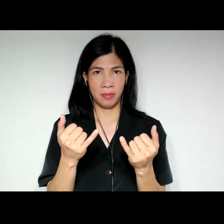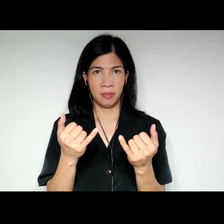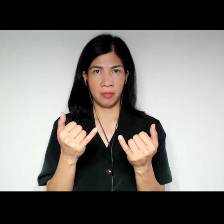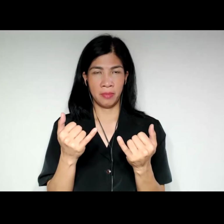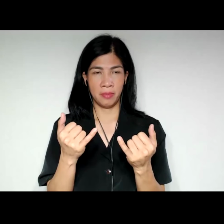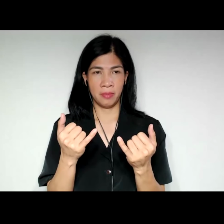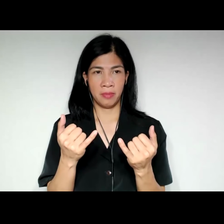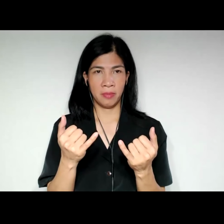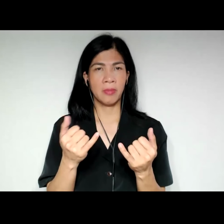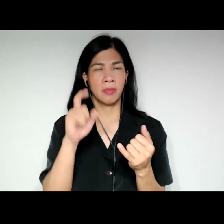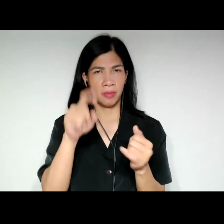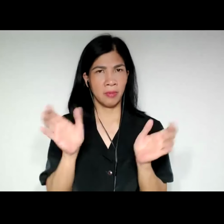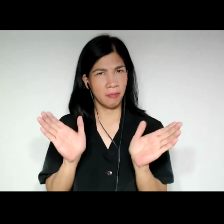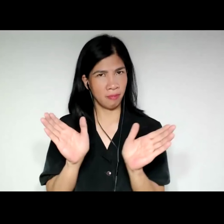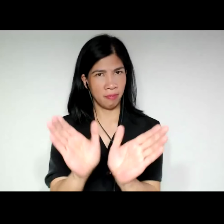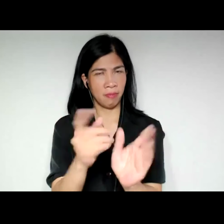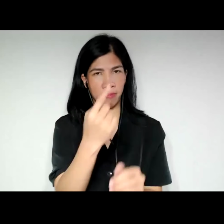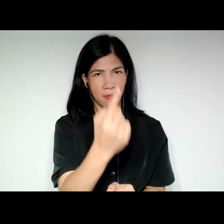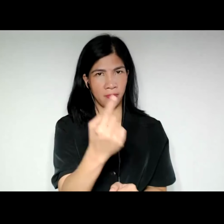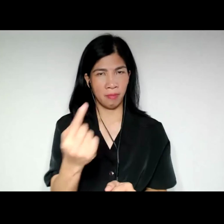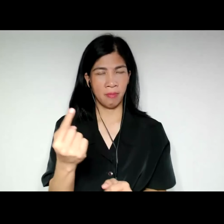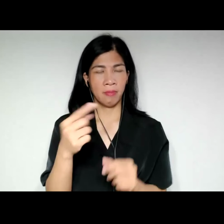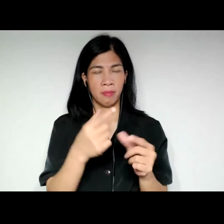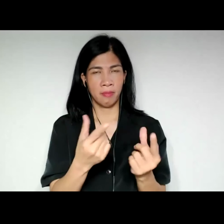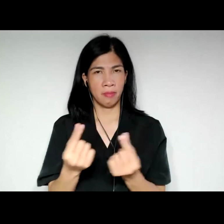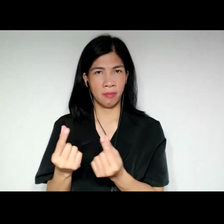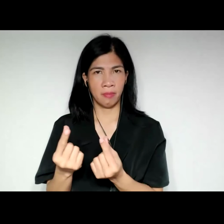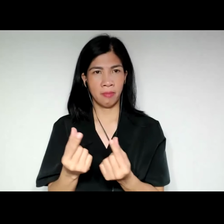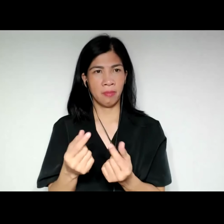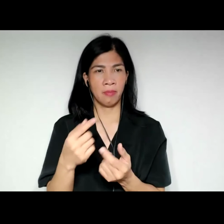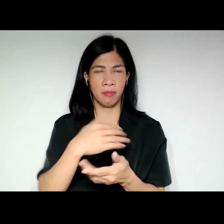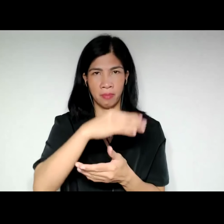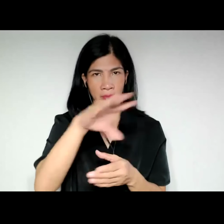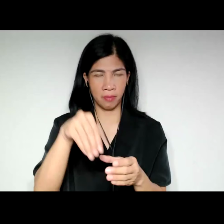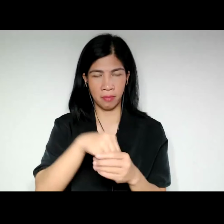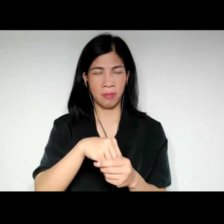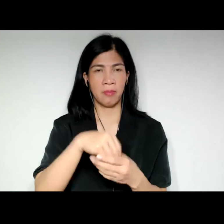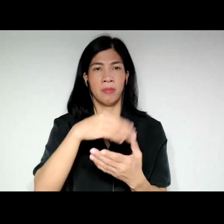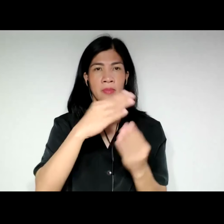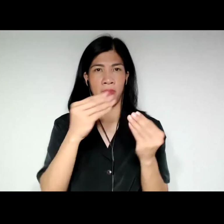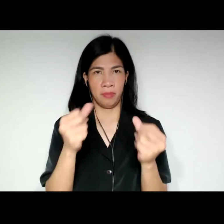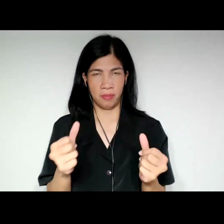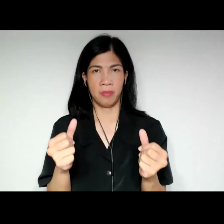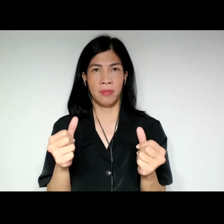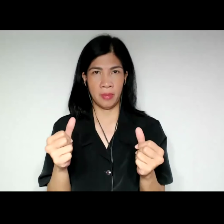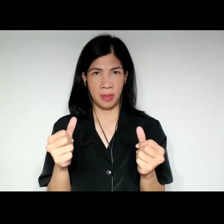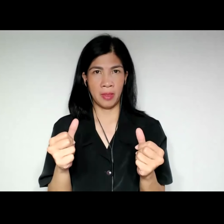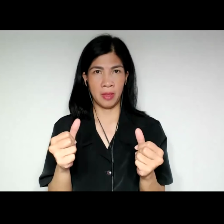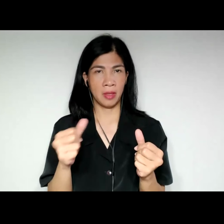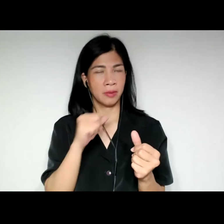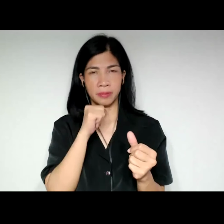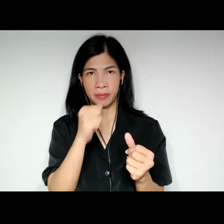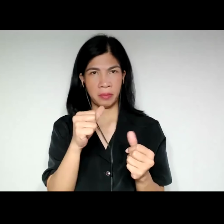really pushes each of us to do what we can do to be part in the solutions pathway, rather than, you